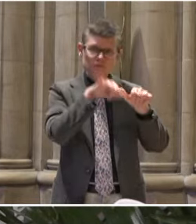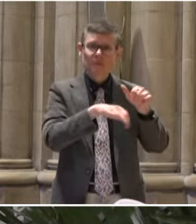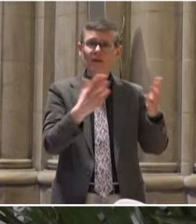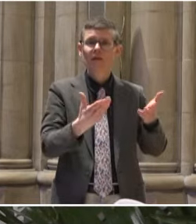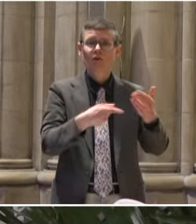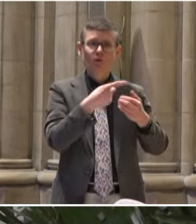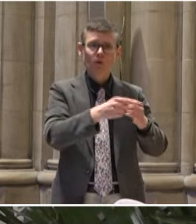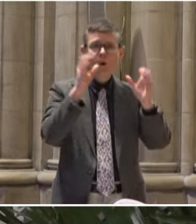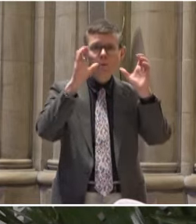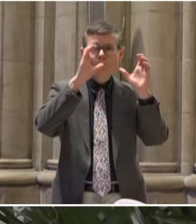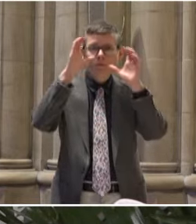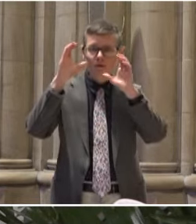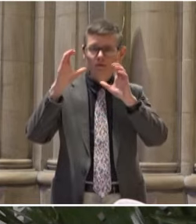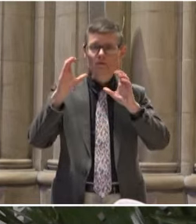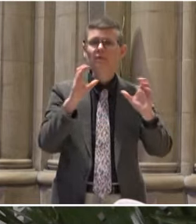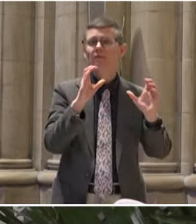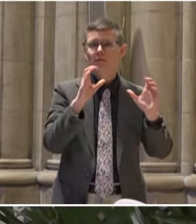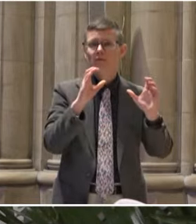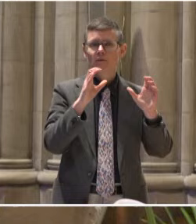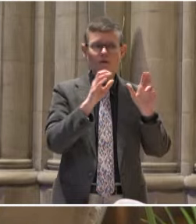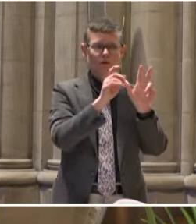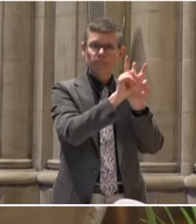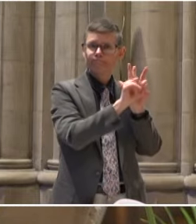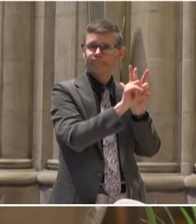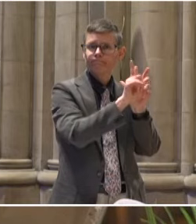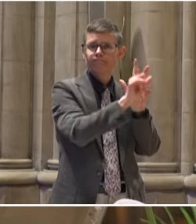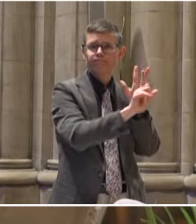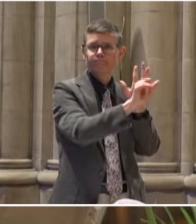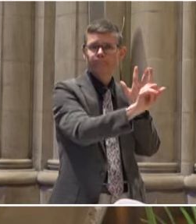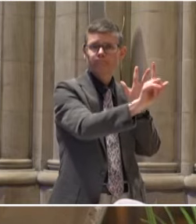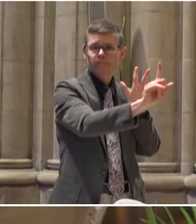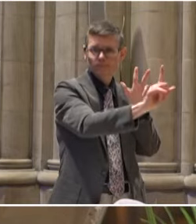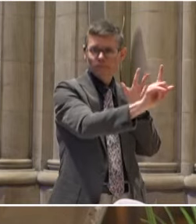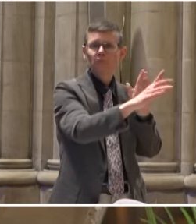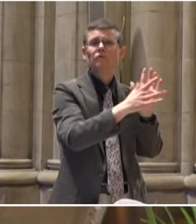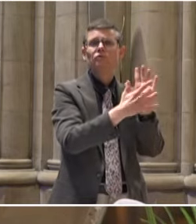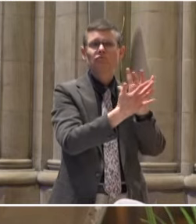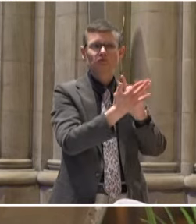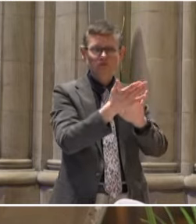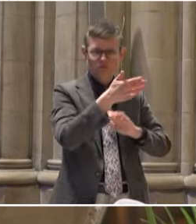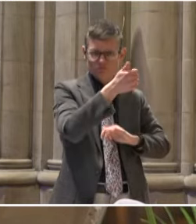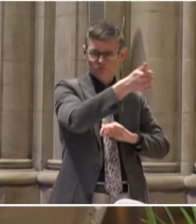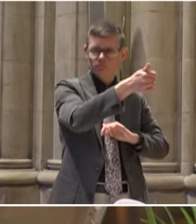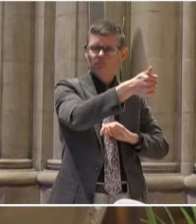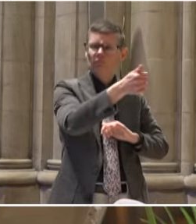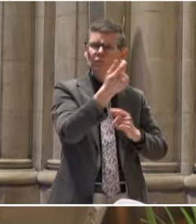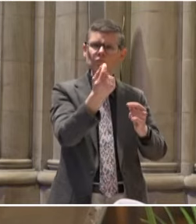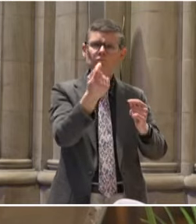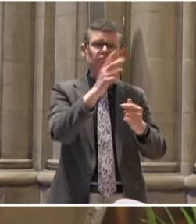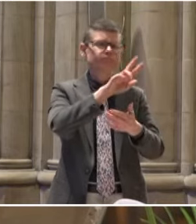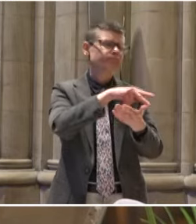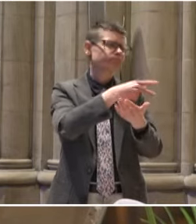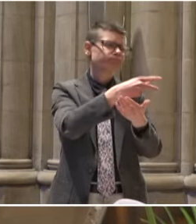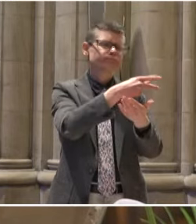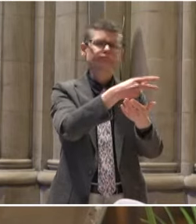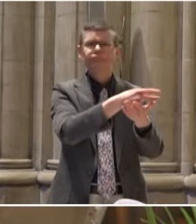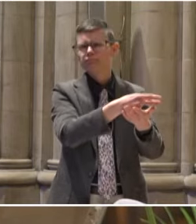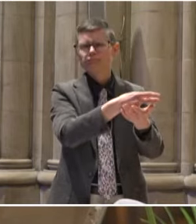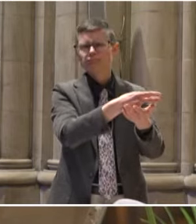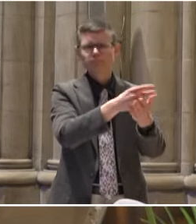awake. And going a little farther, Jesus threw himself on the ground